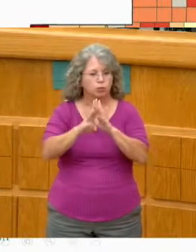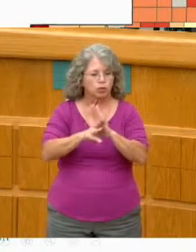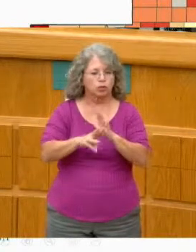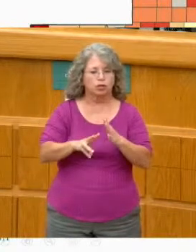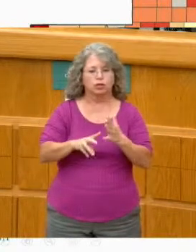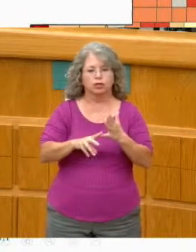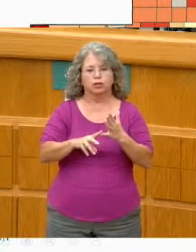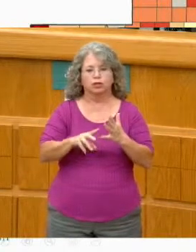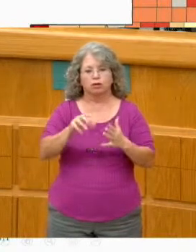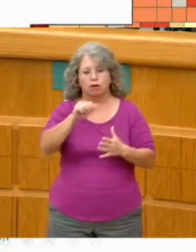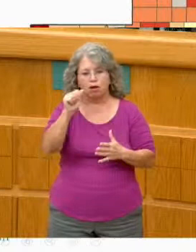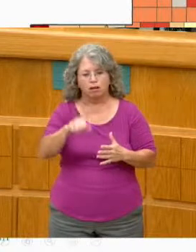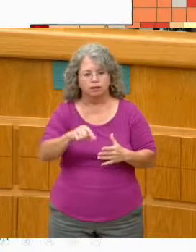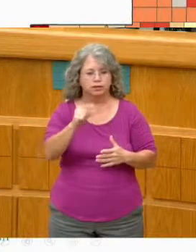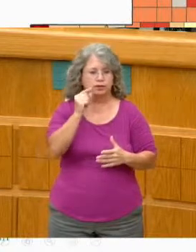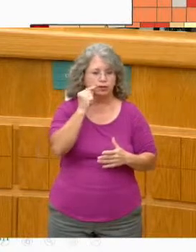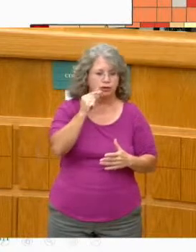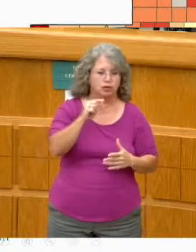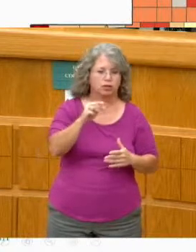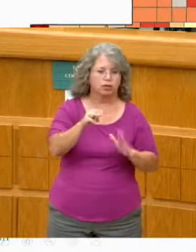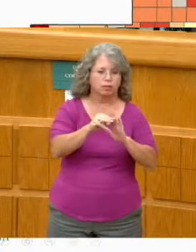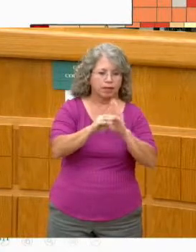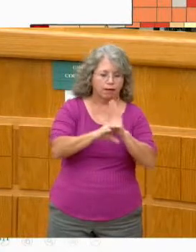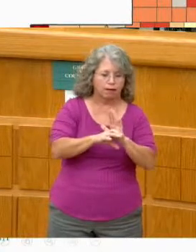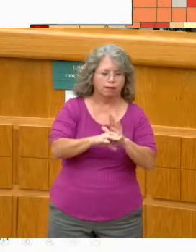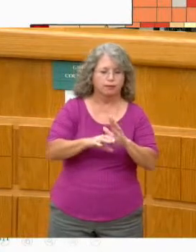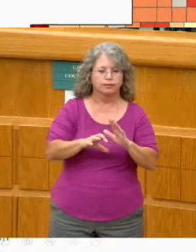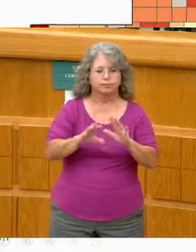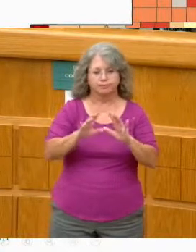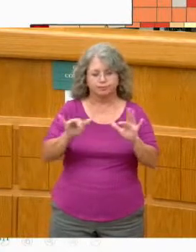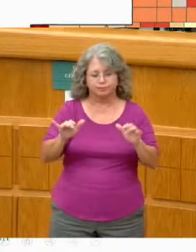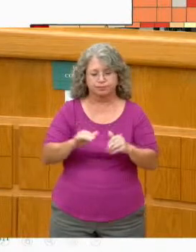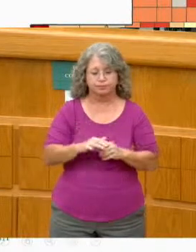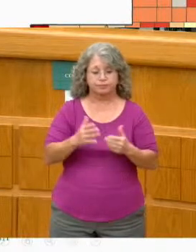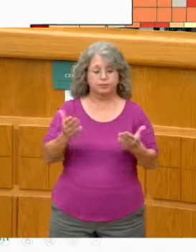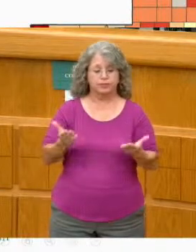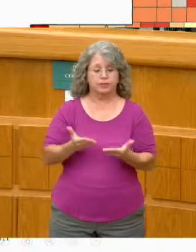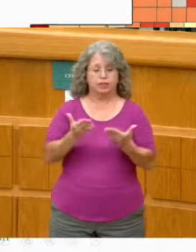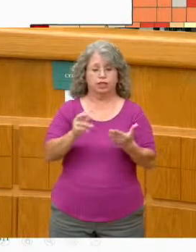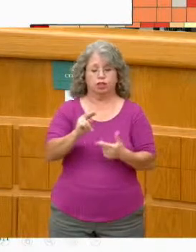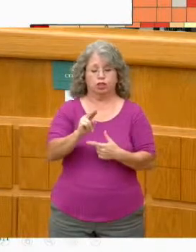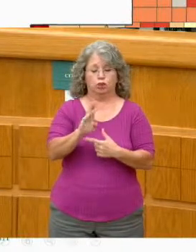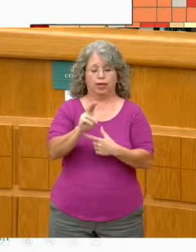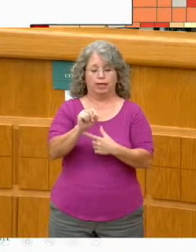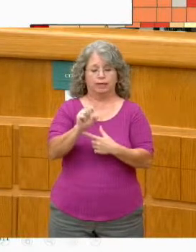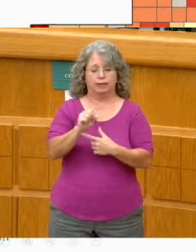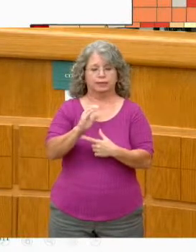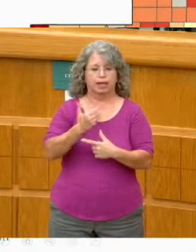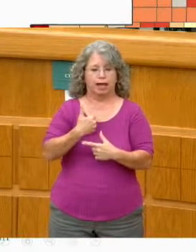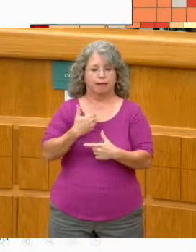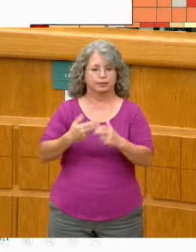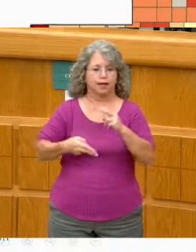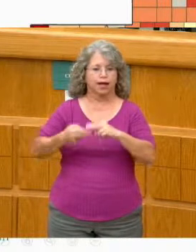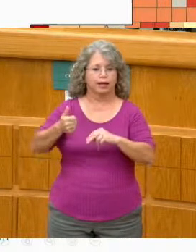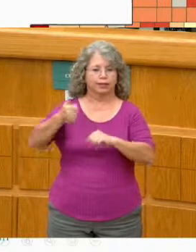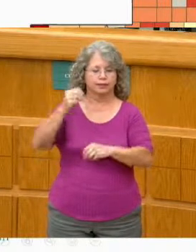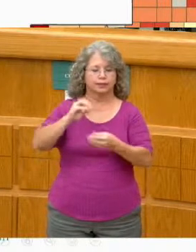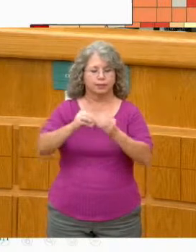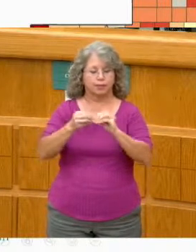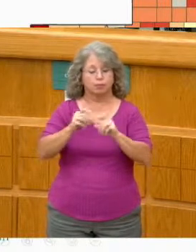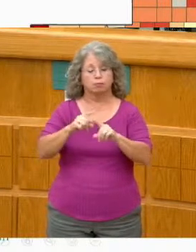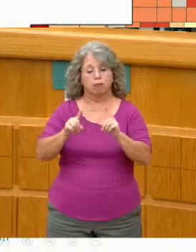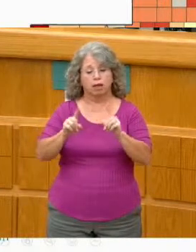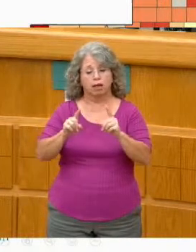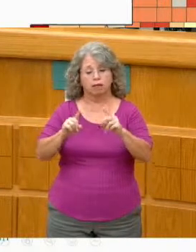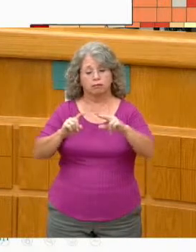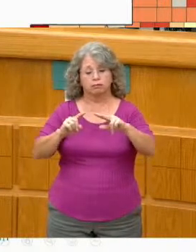Fort Worth, Austin, San Antonio, McAllen, etc. Here in the Coastal Bend area, Nueces has had the highest number of